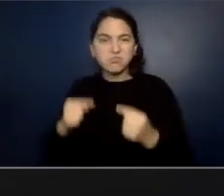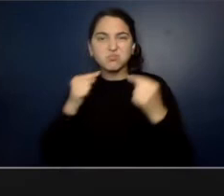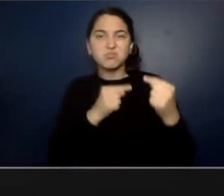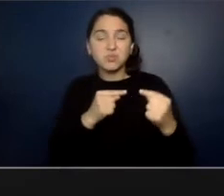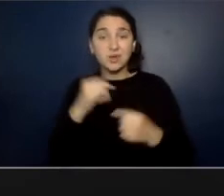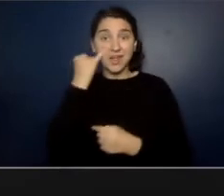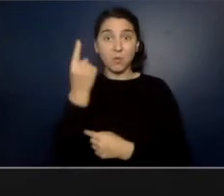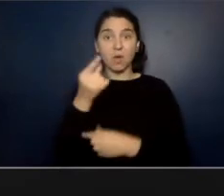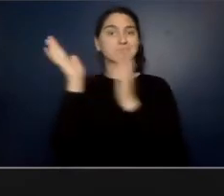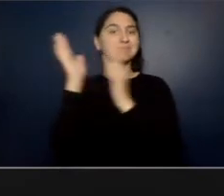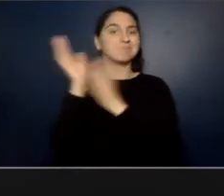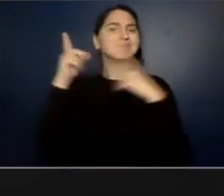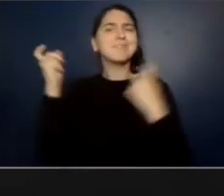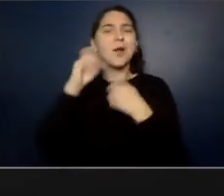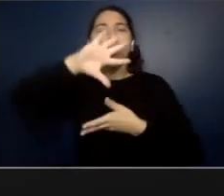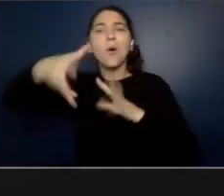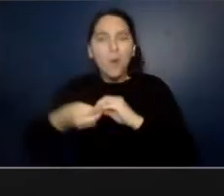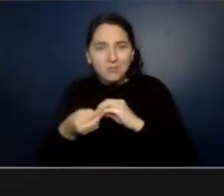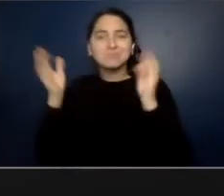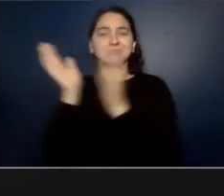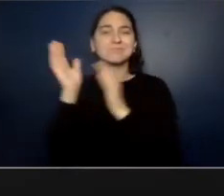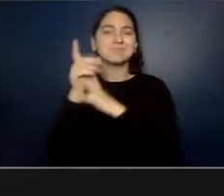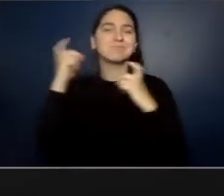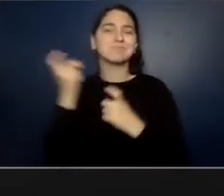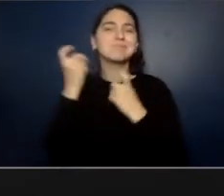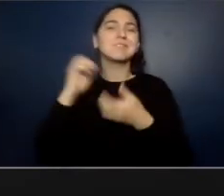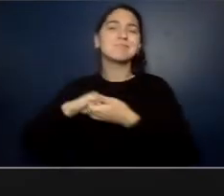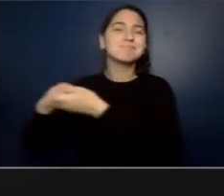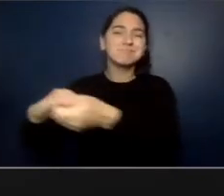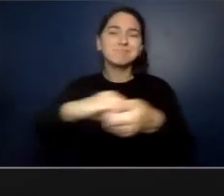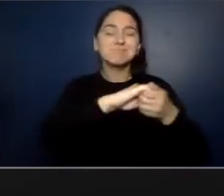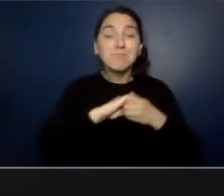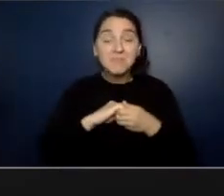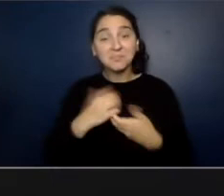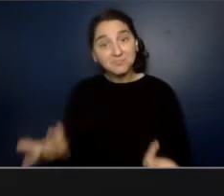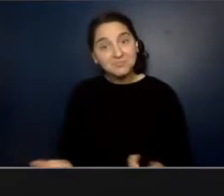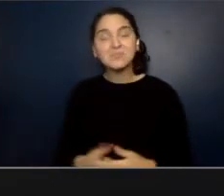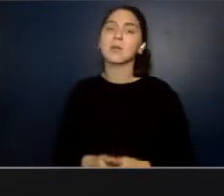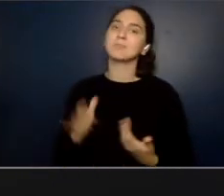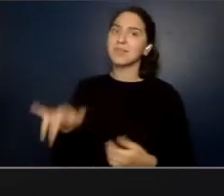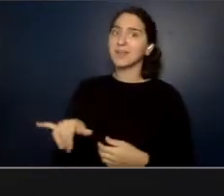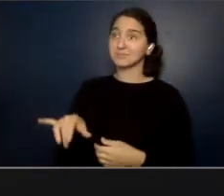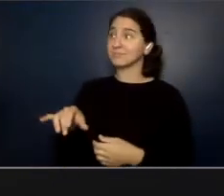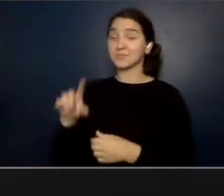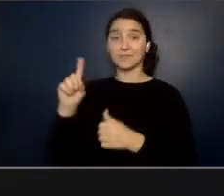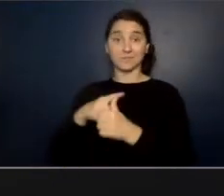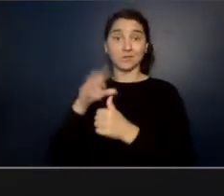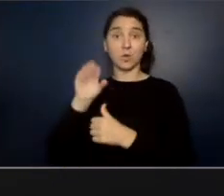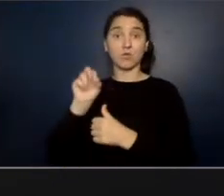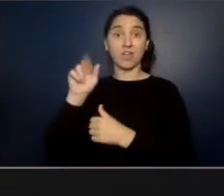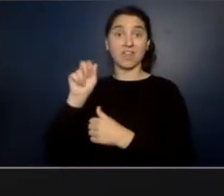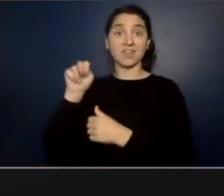ways. You are completely different than any other part of the body.